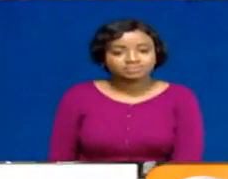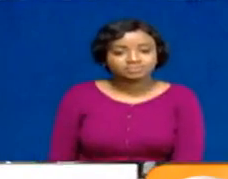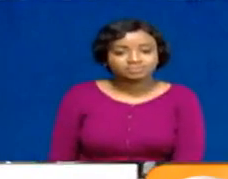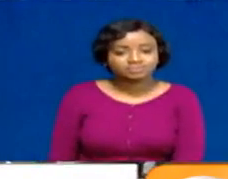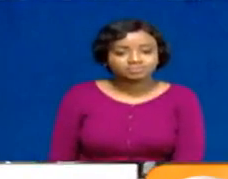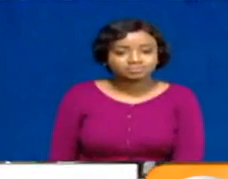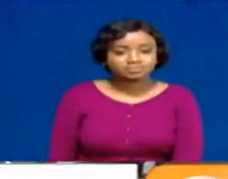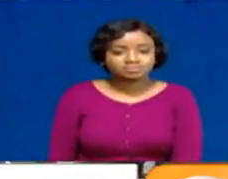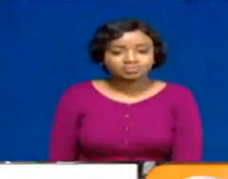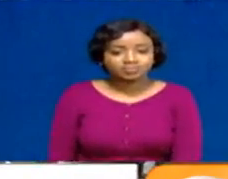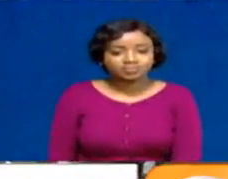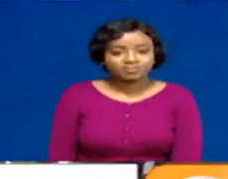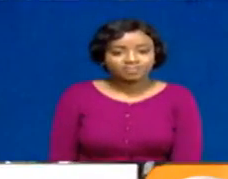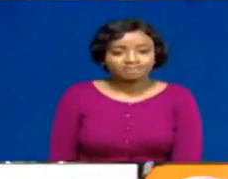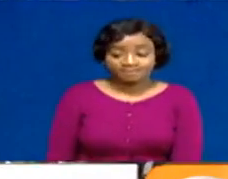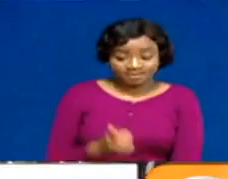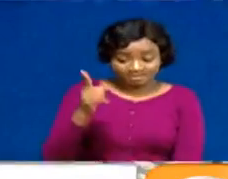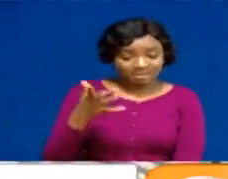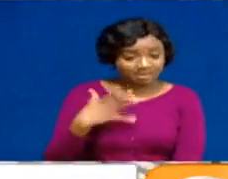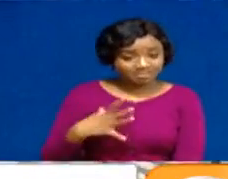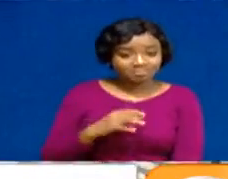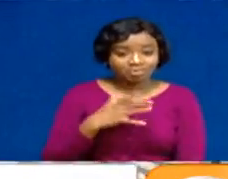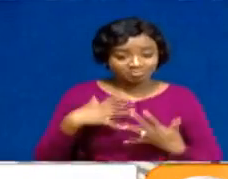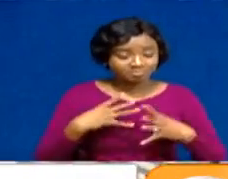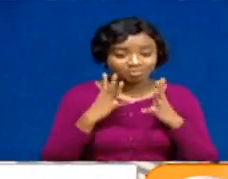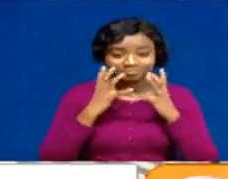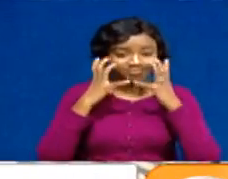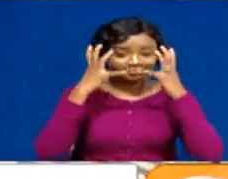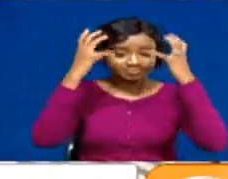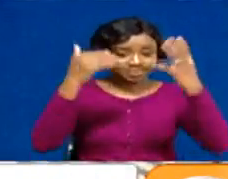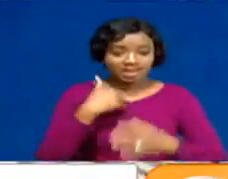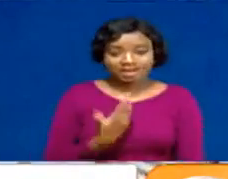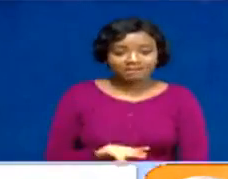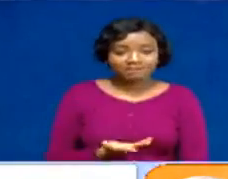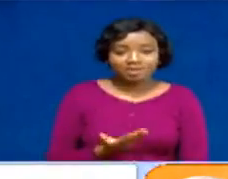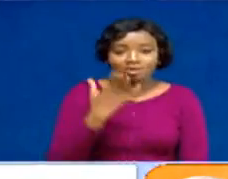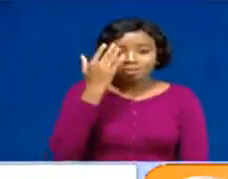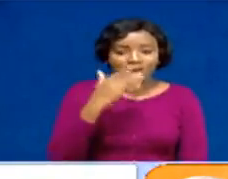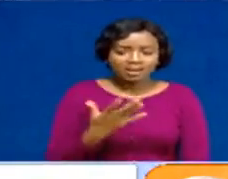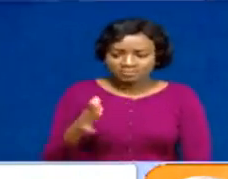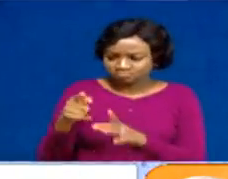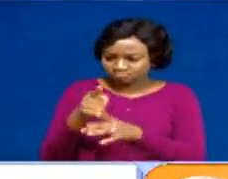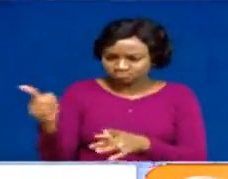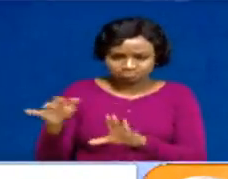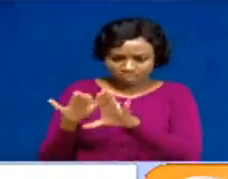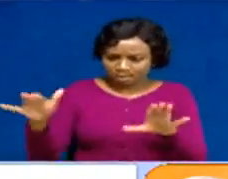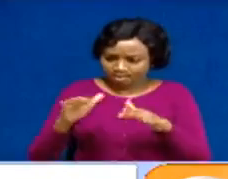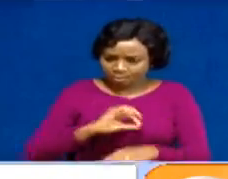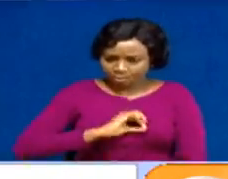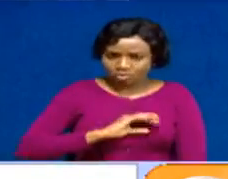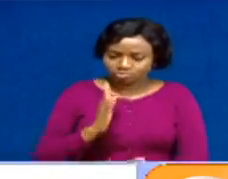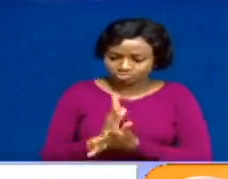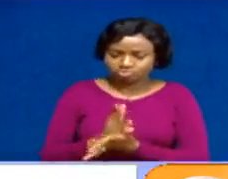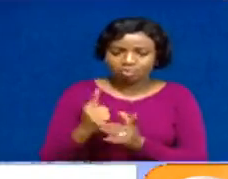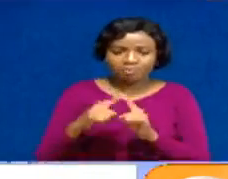Tension is building up at Kwabulo Estate in Nyali, Mombasa County, after landowners in the densely populated 86-acre piece of